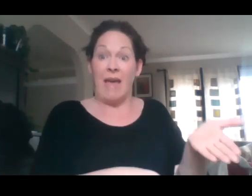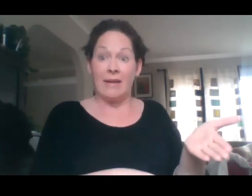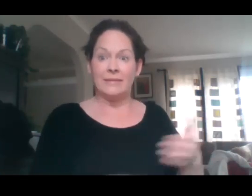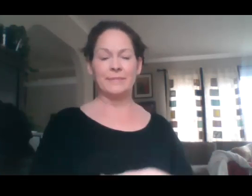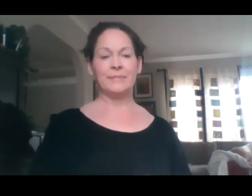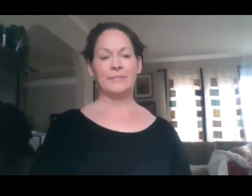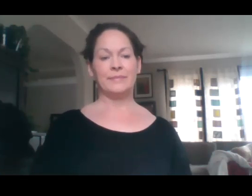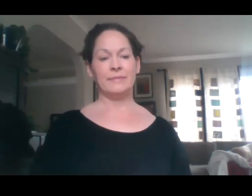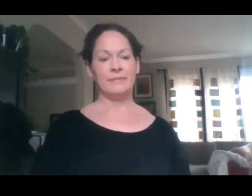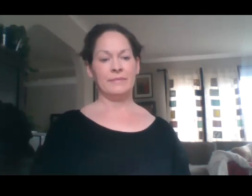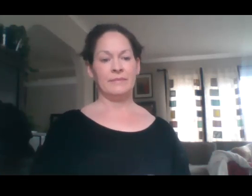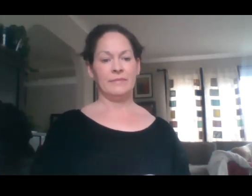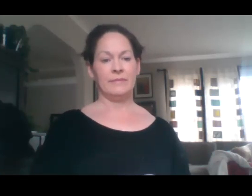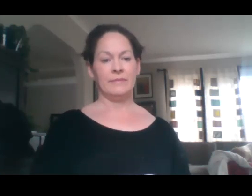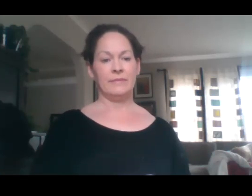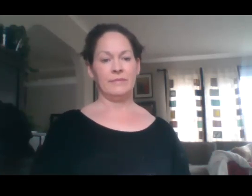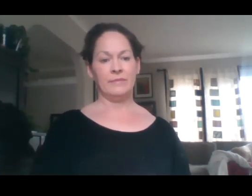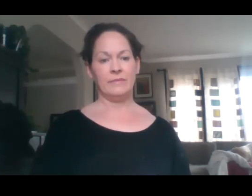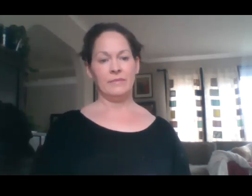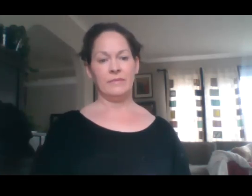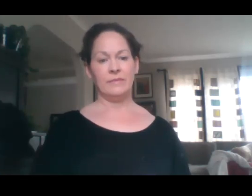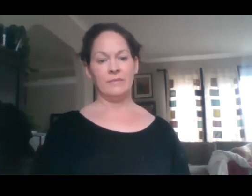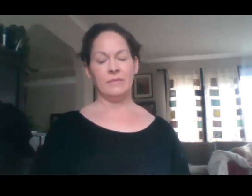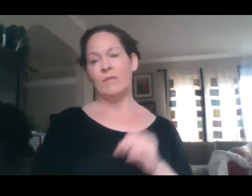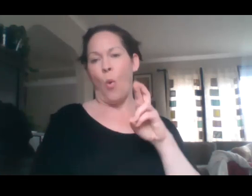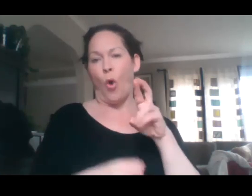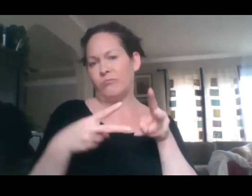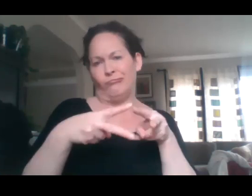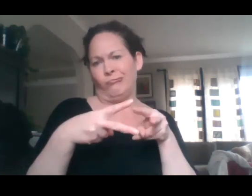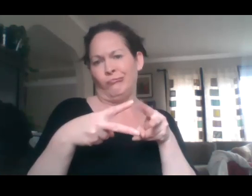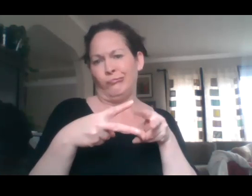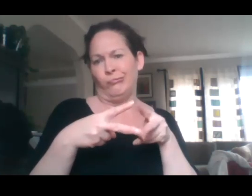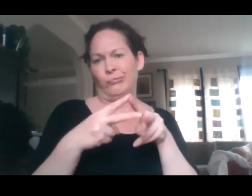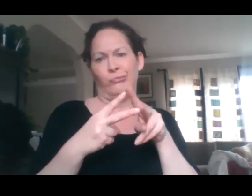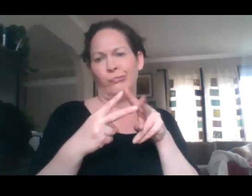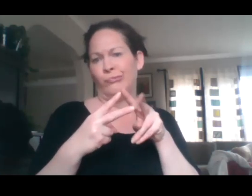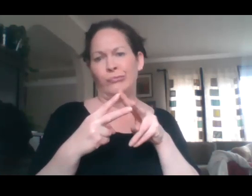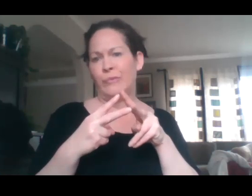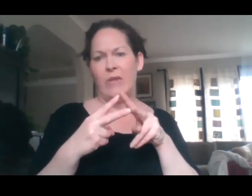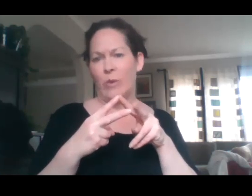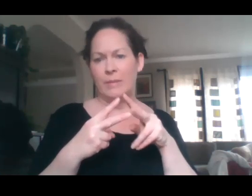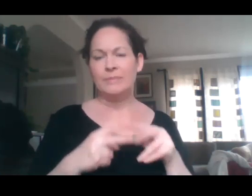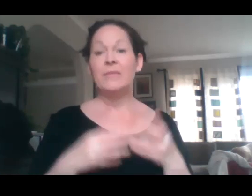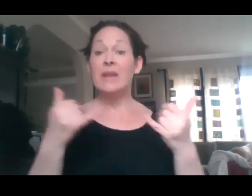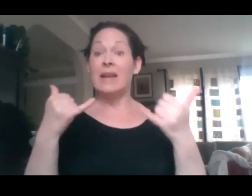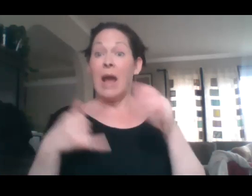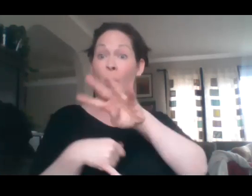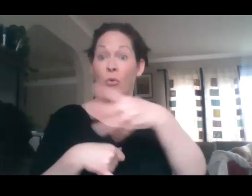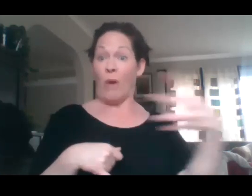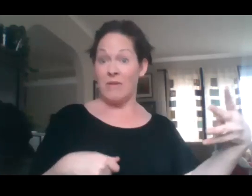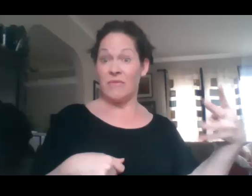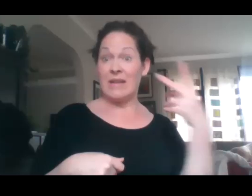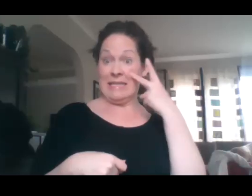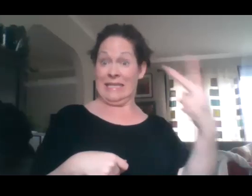Or we can use the square root sign, whichever you like. All right, let's graph both of these